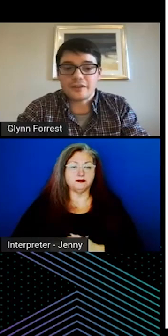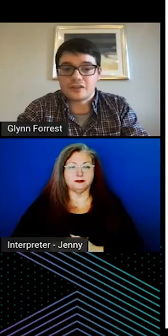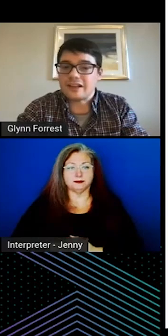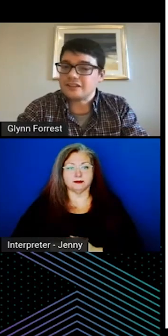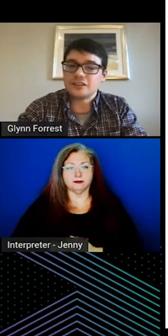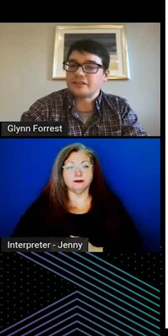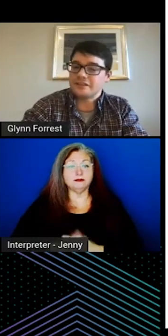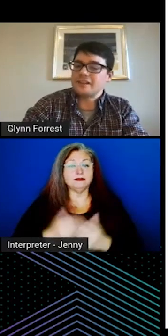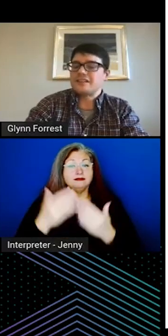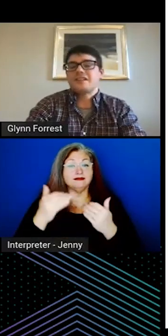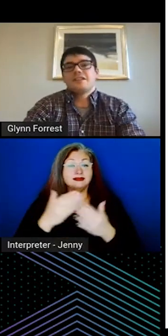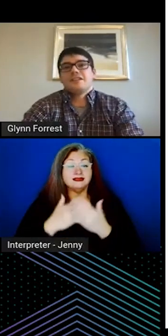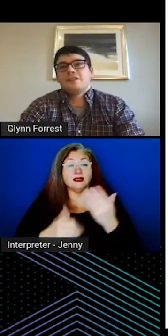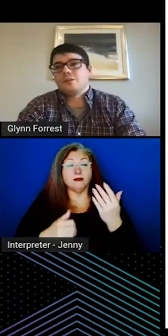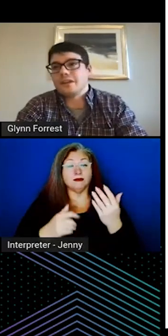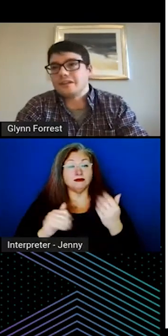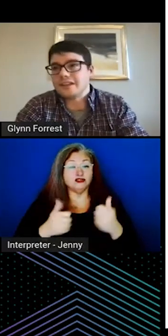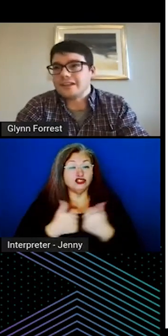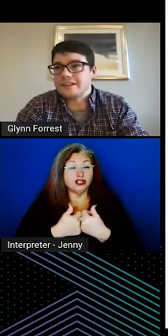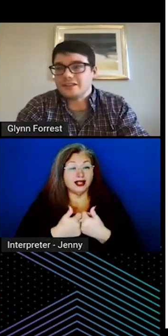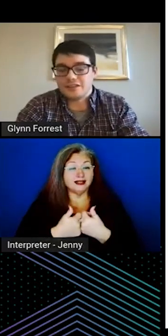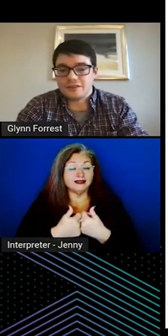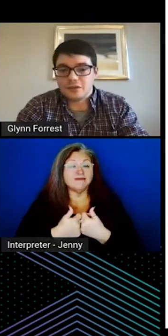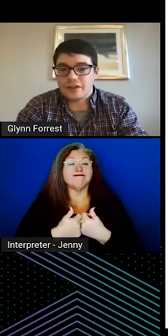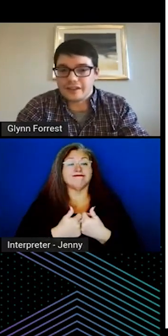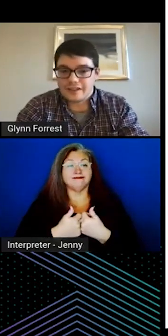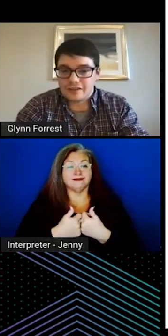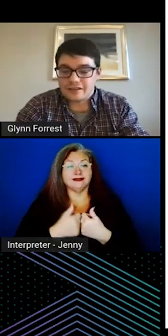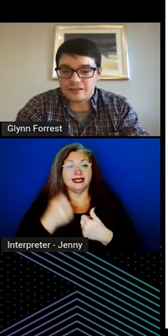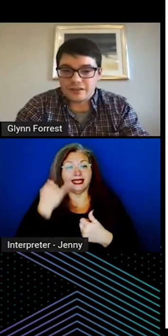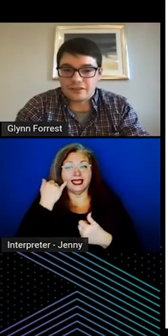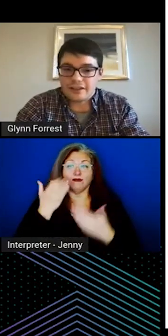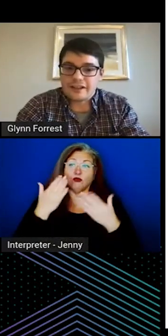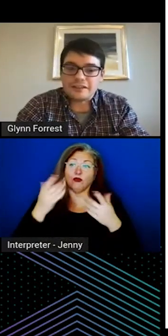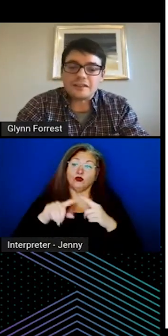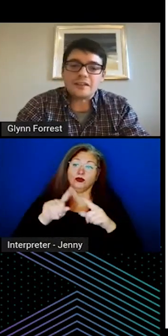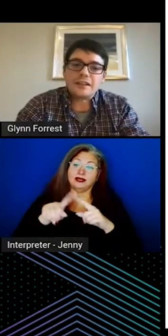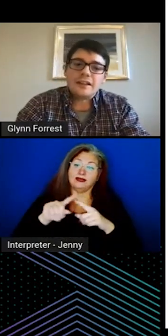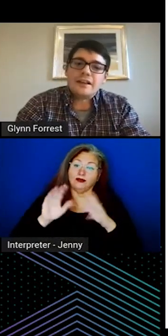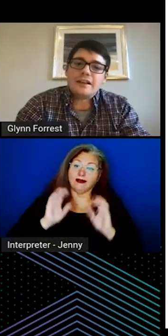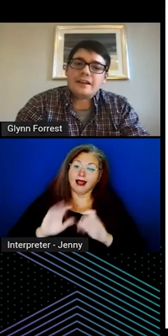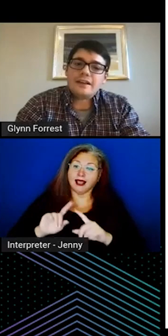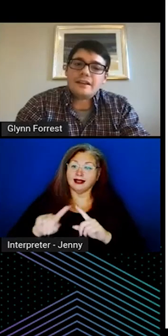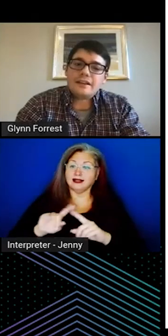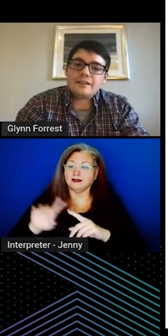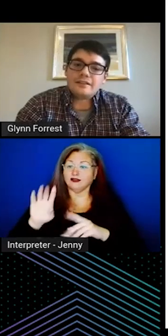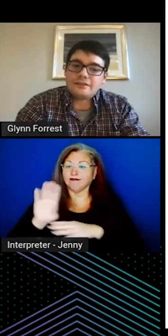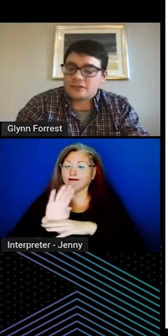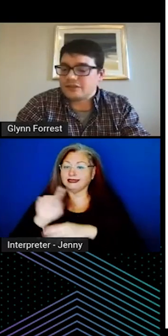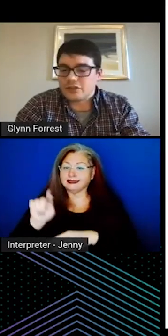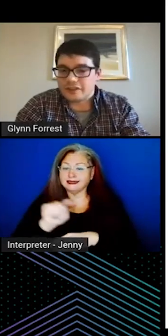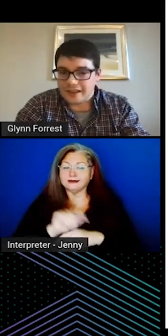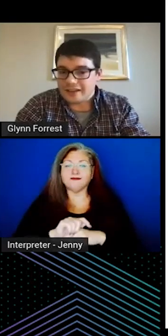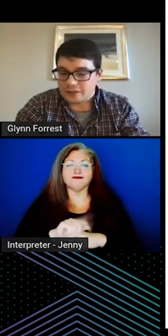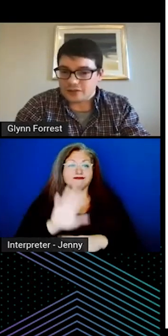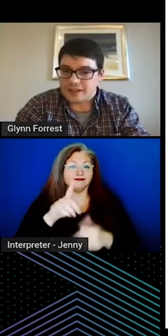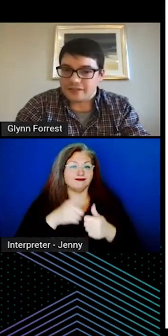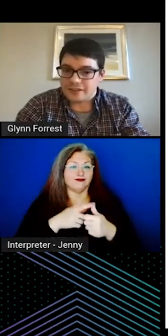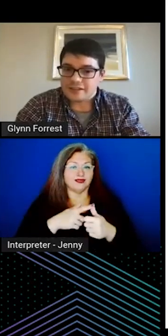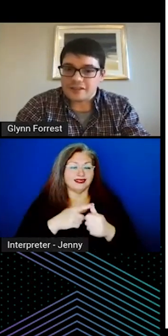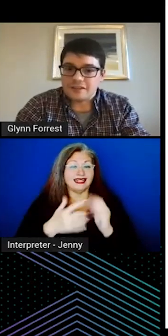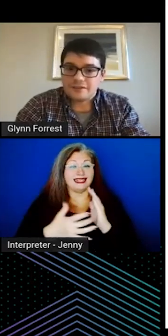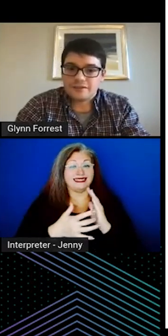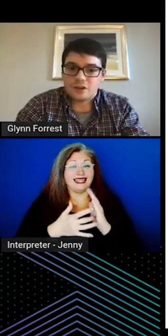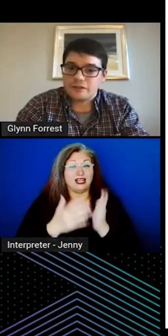Some of the challenges I've faced when taking this to organizations, different clients. First of all, the technical side